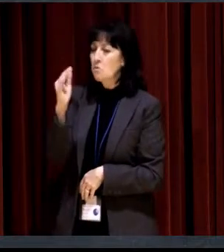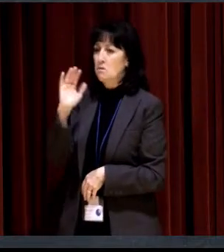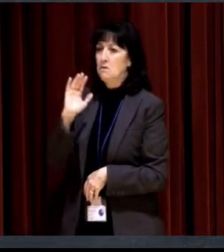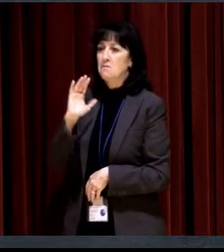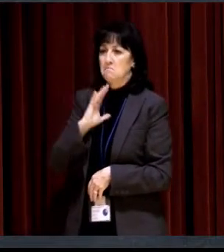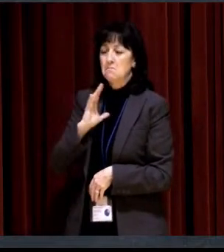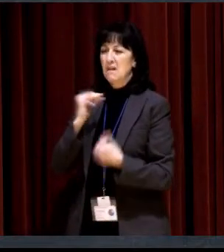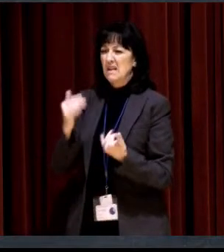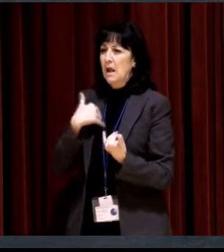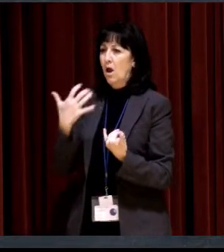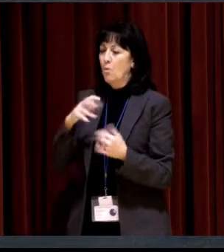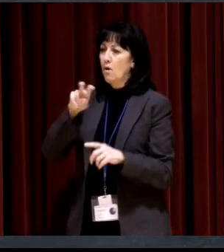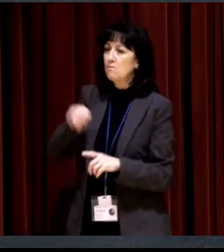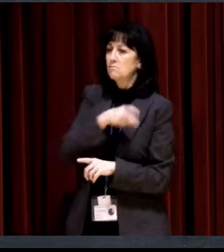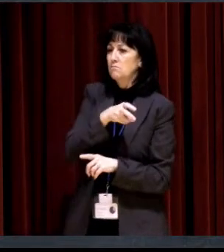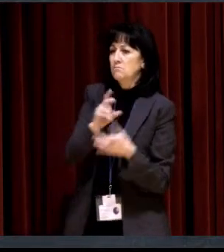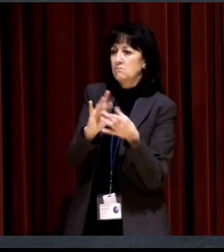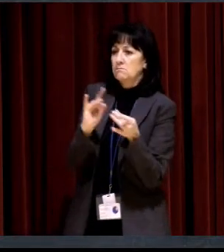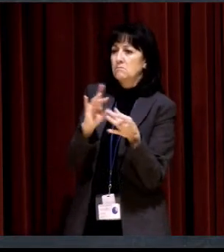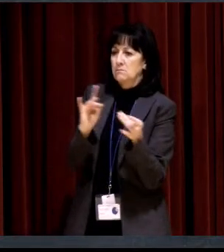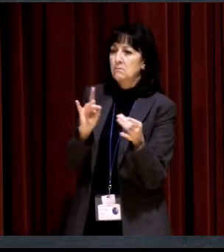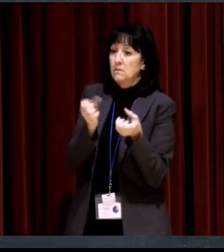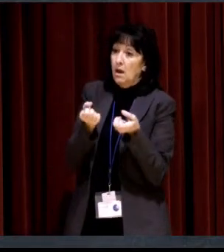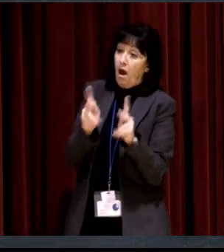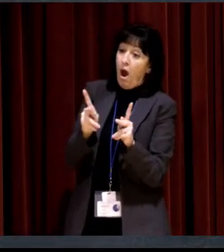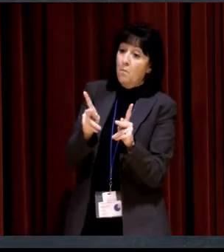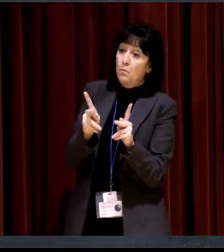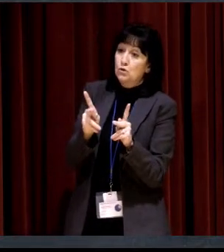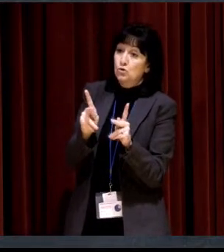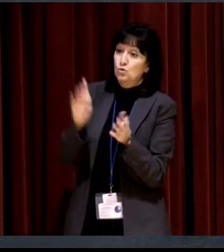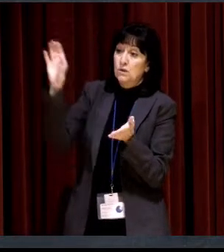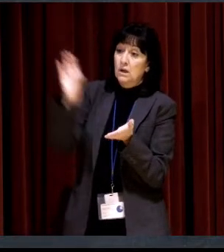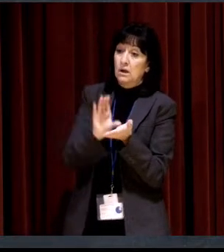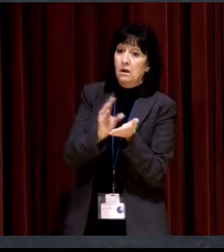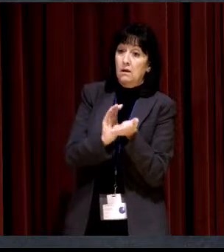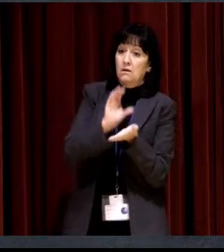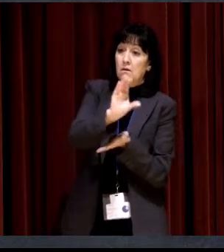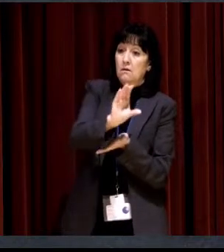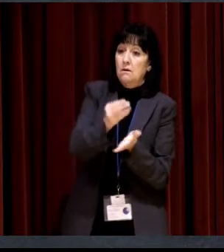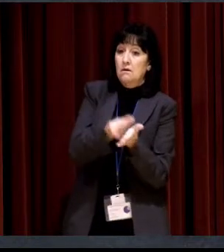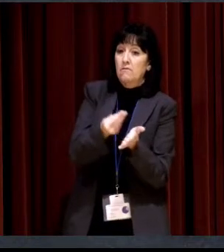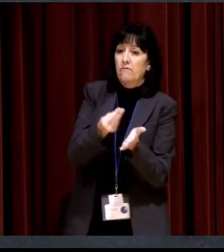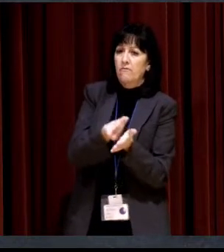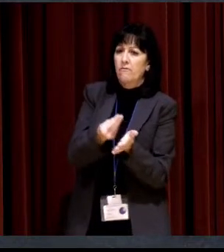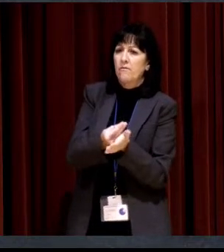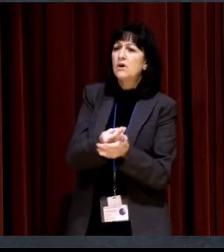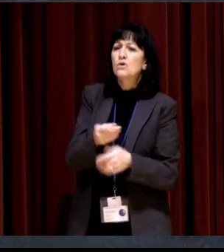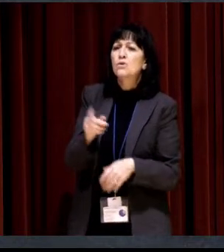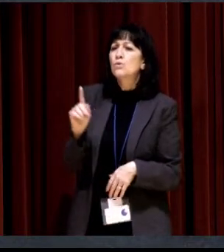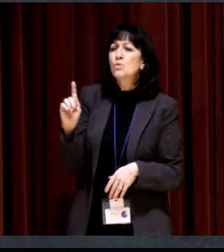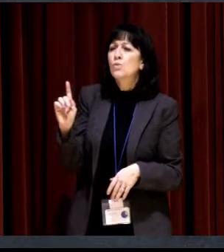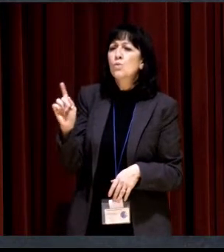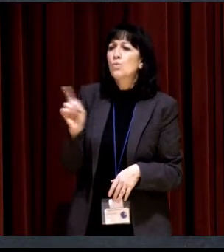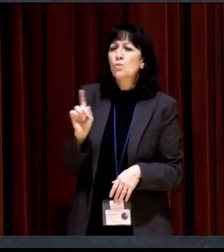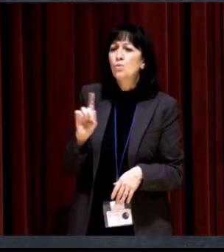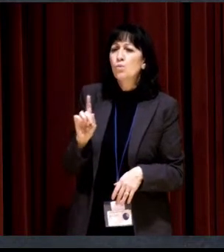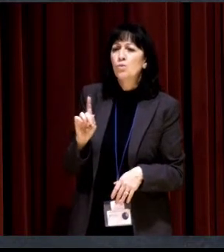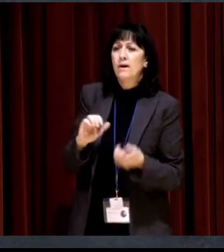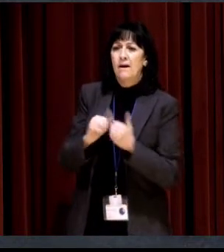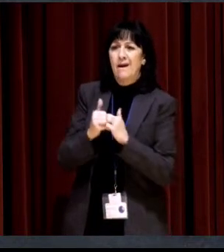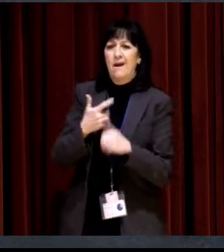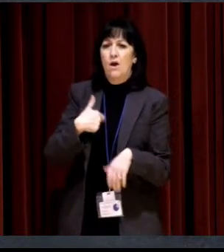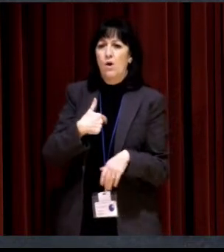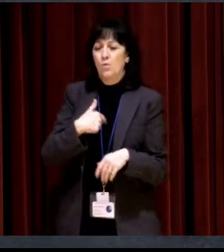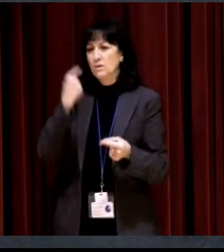you mentioned opportunity funds, Governor, but where could we be thinking about other ways to fund